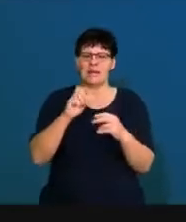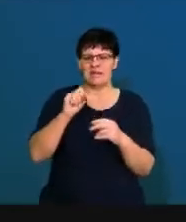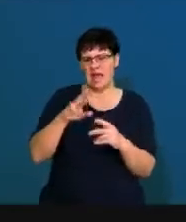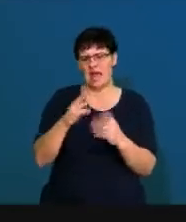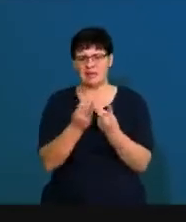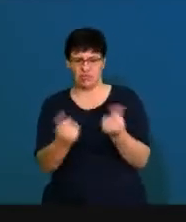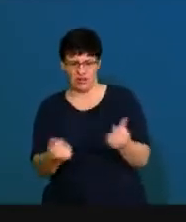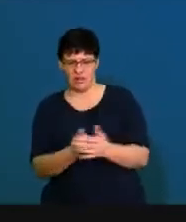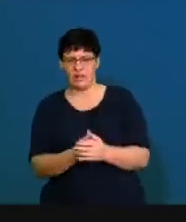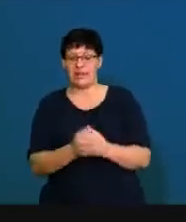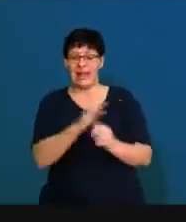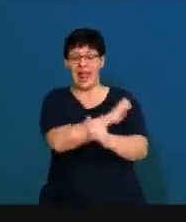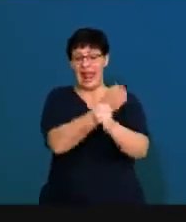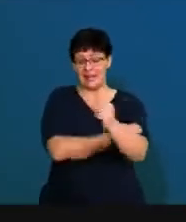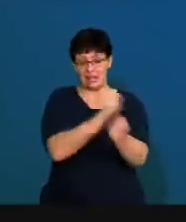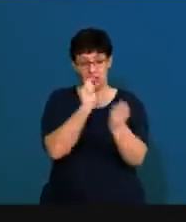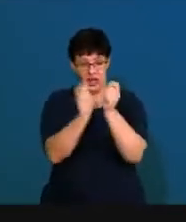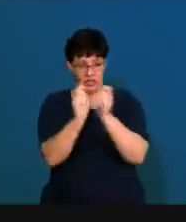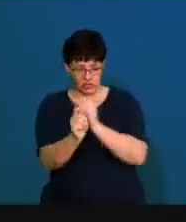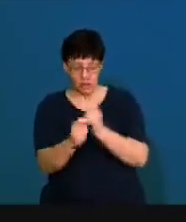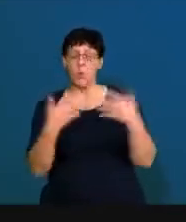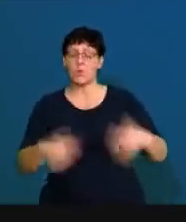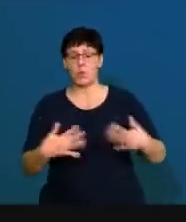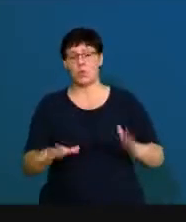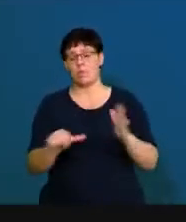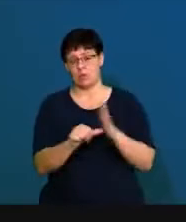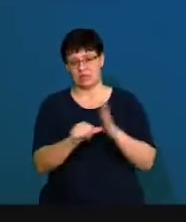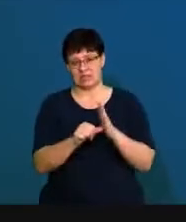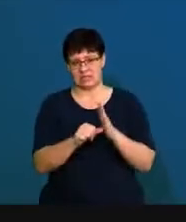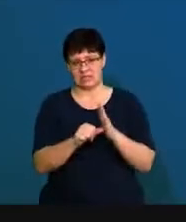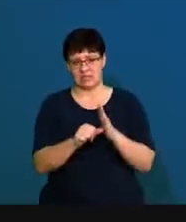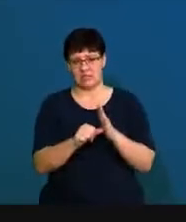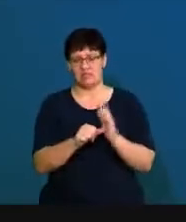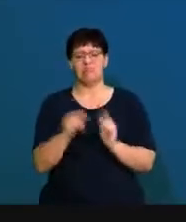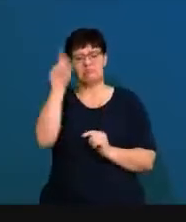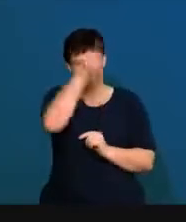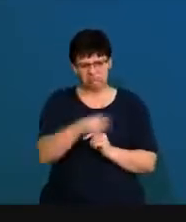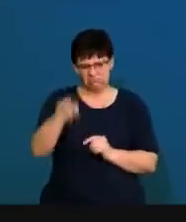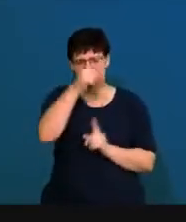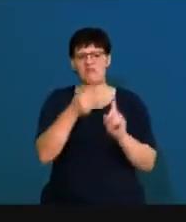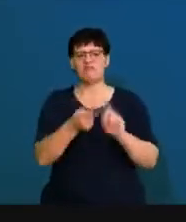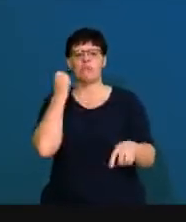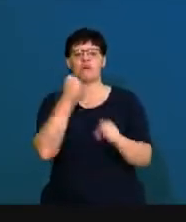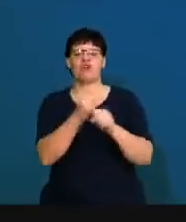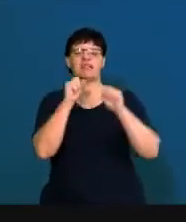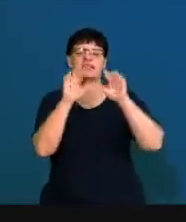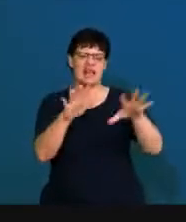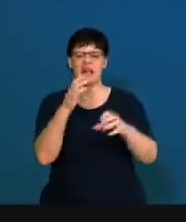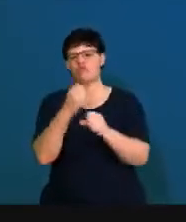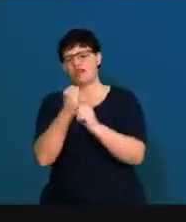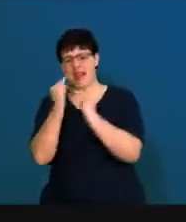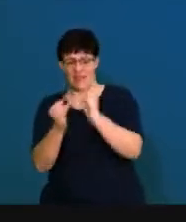then the energy changes is another critical component. So this stuff actually comes from grade 10 and 11,